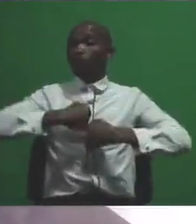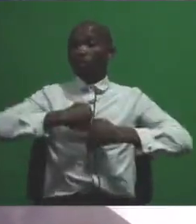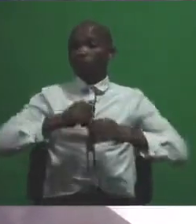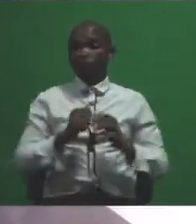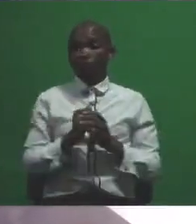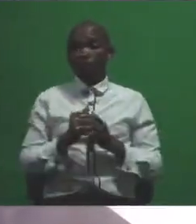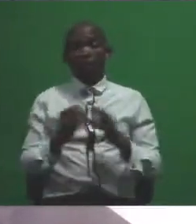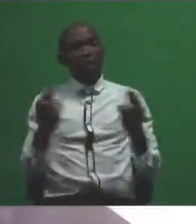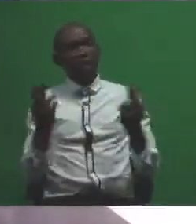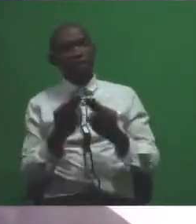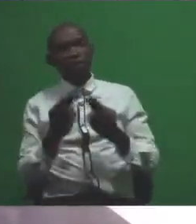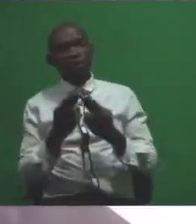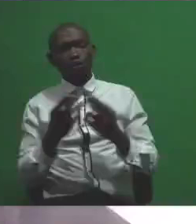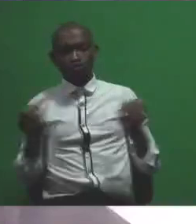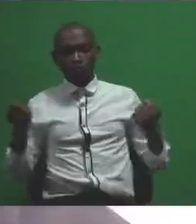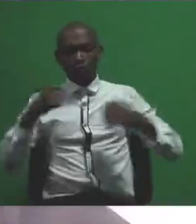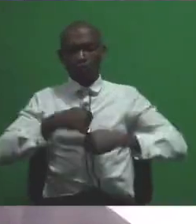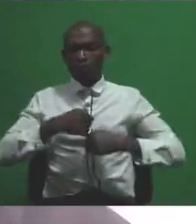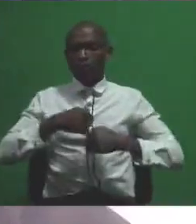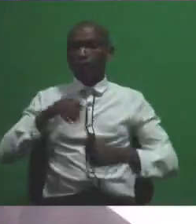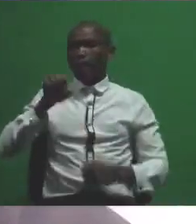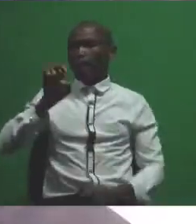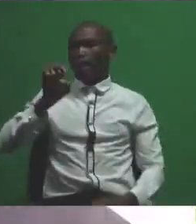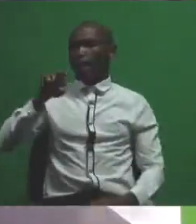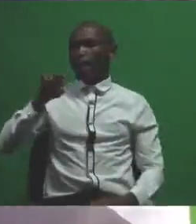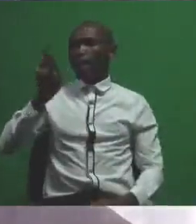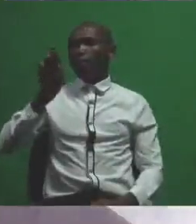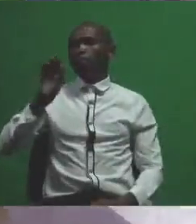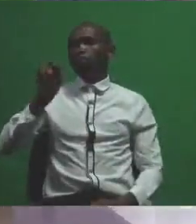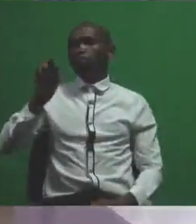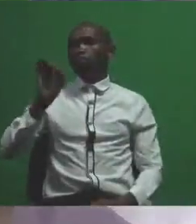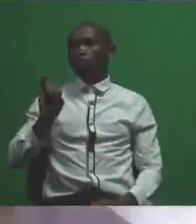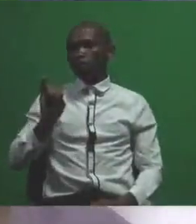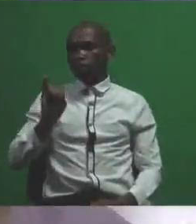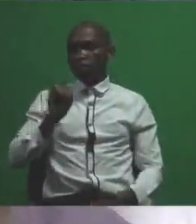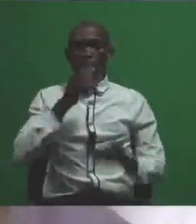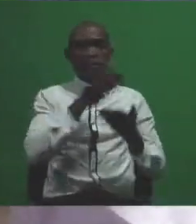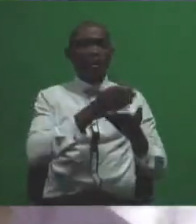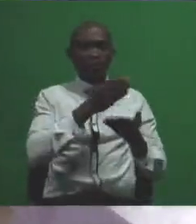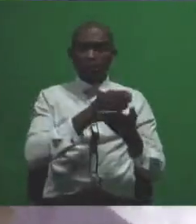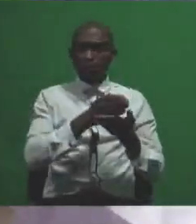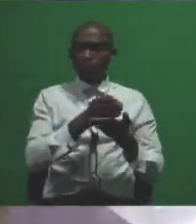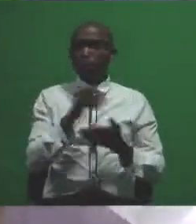sometimes you can even wear an apron. So make sure that